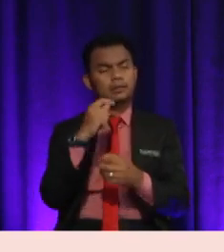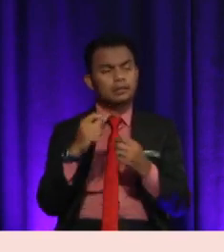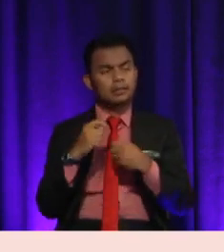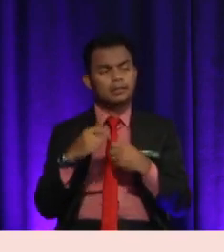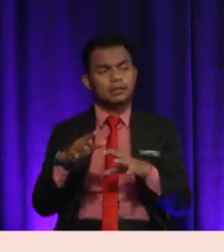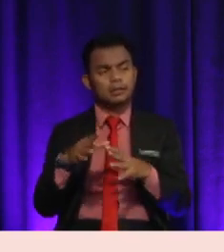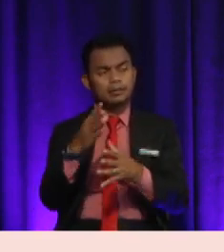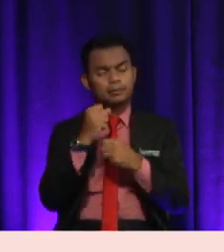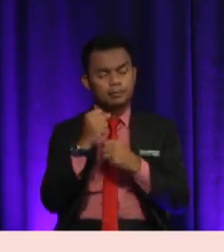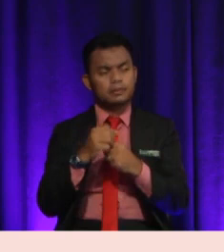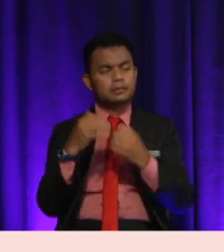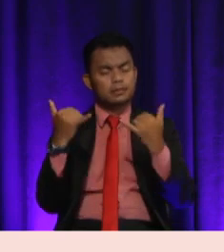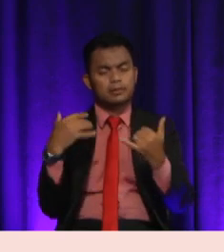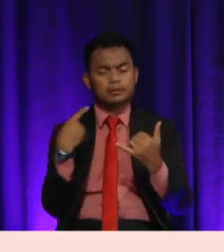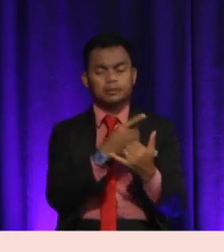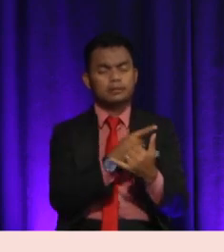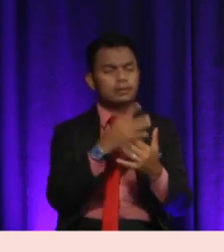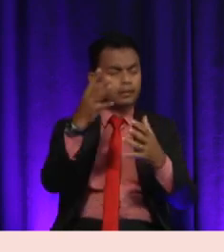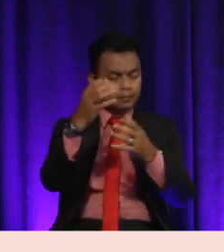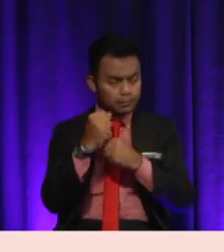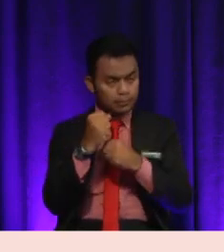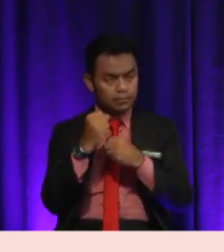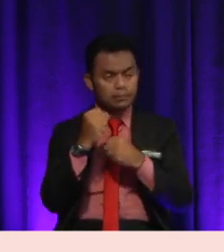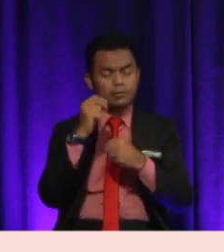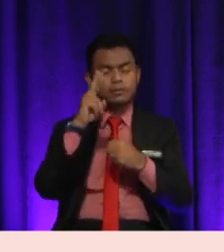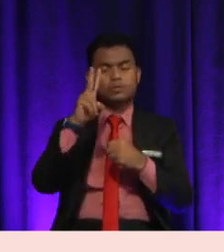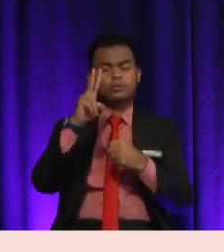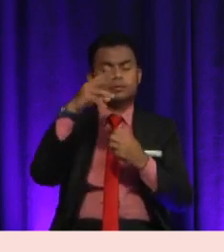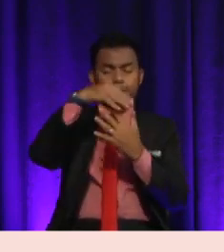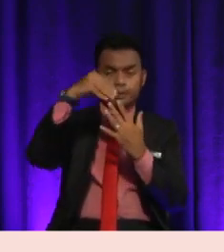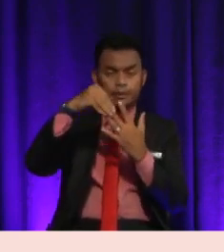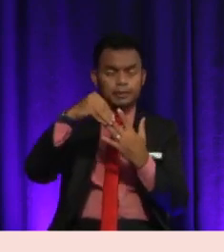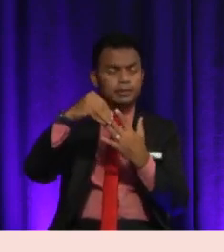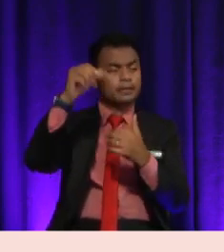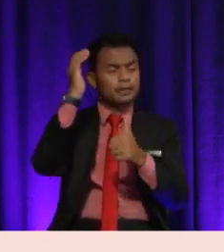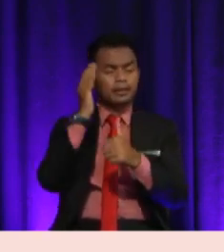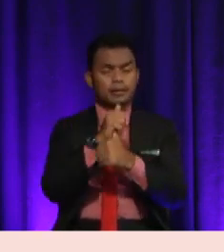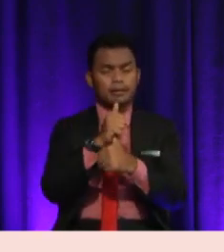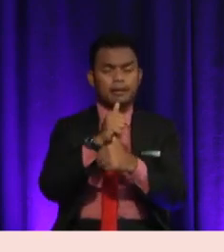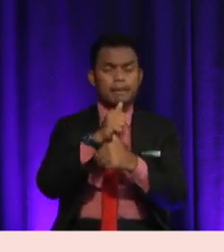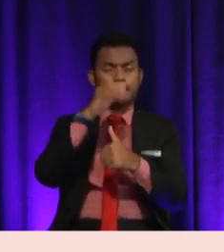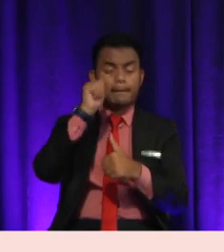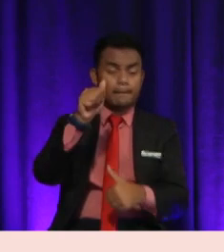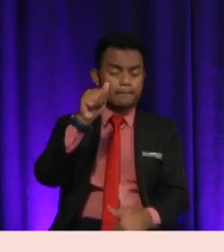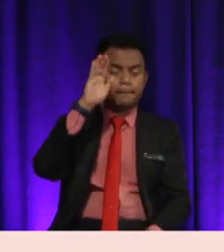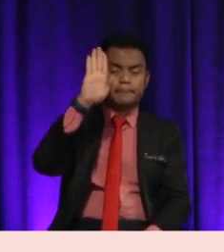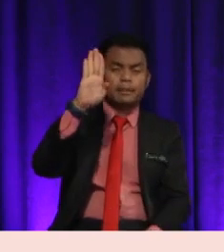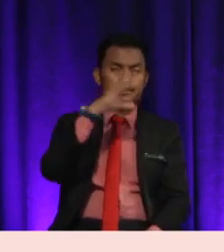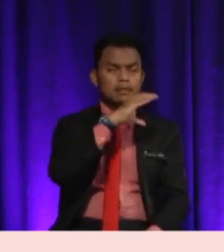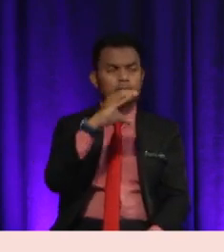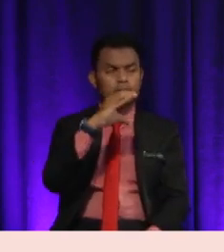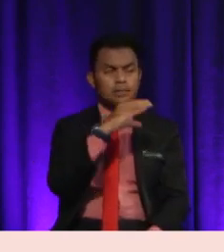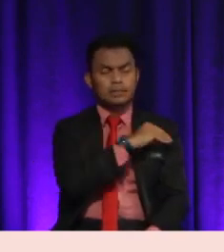we compare it to the options A, B, C, or D. So which one do you think is the